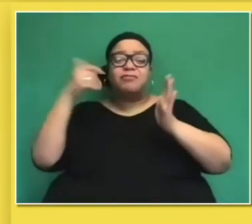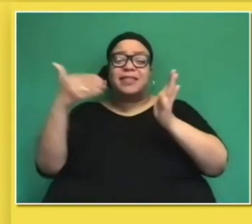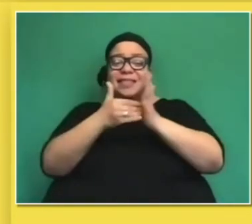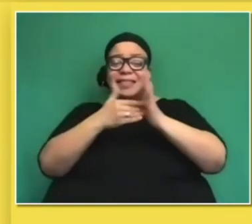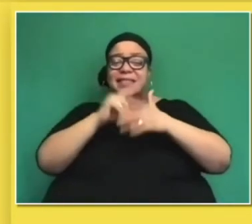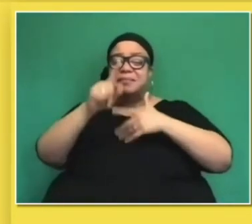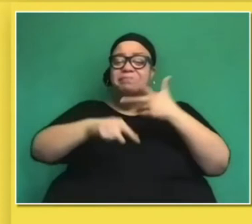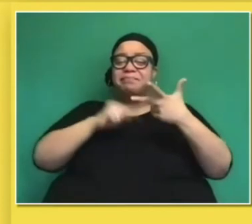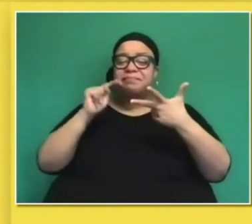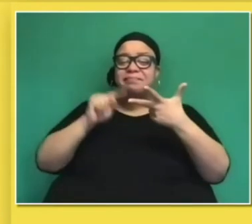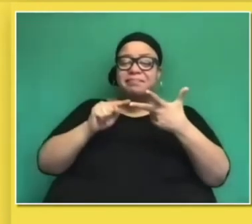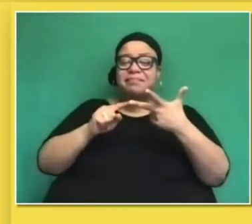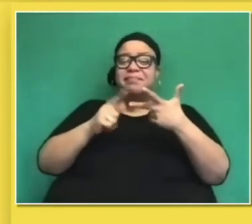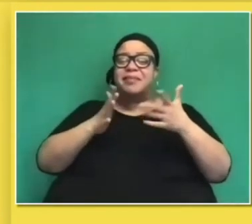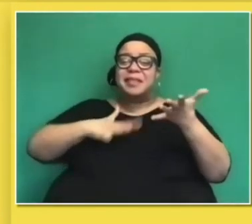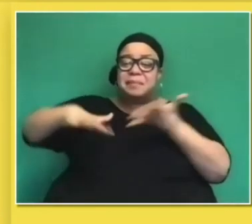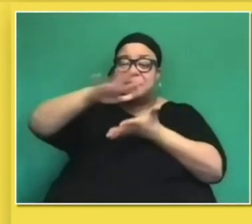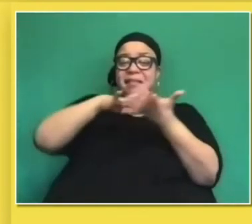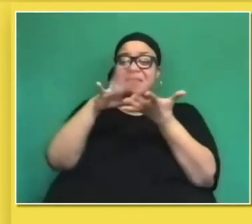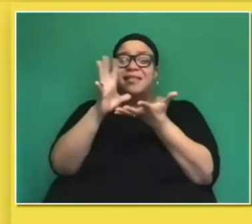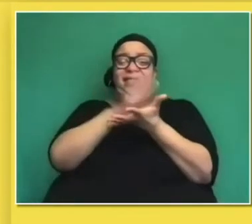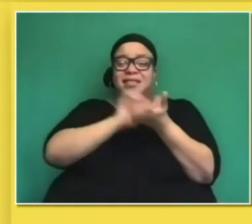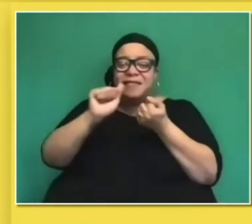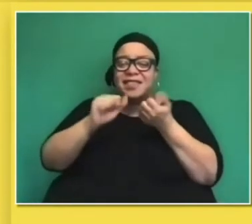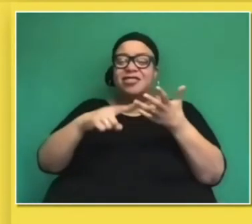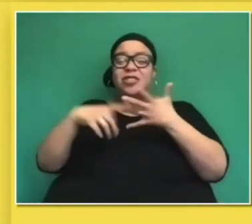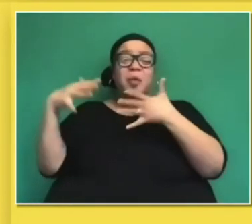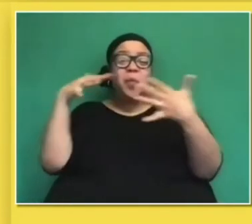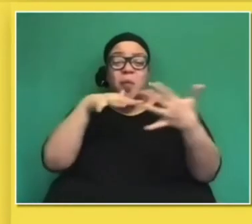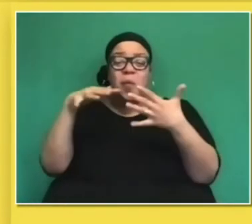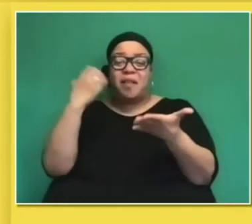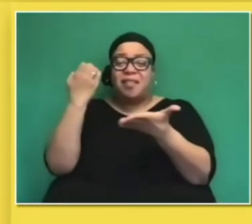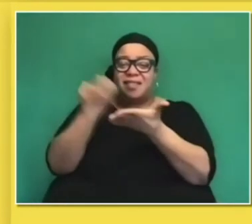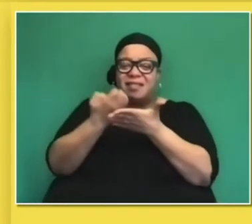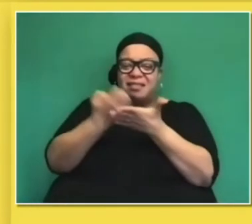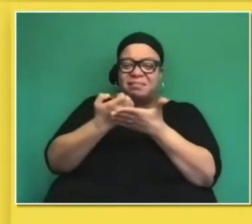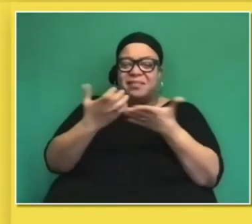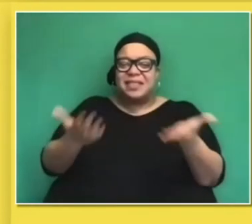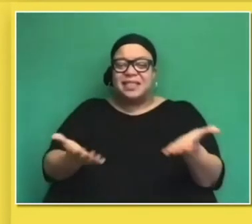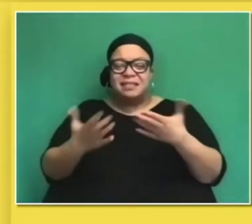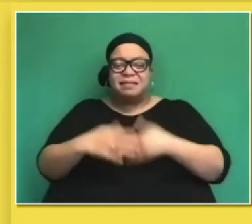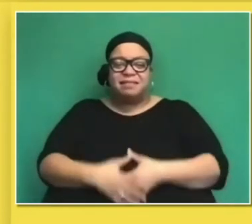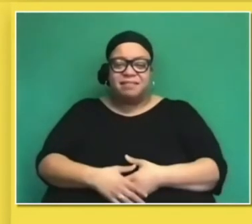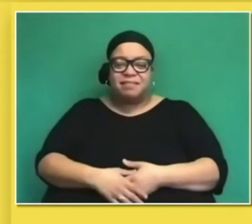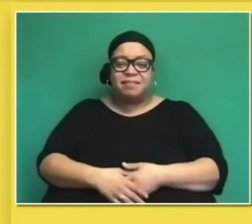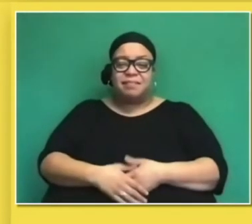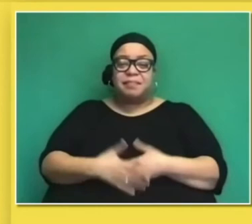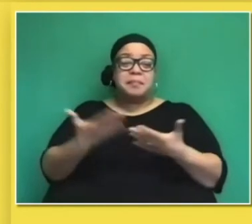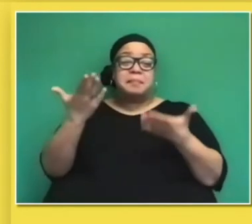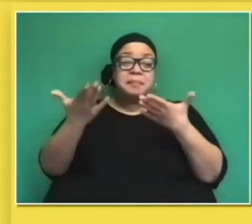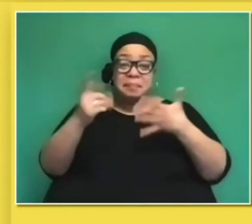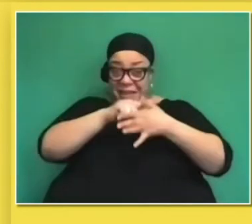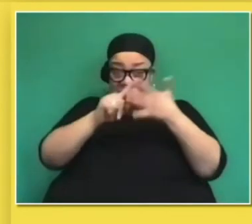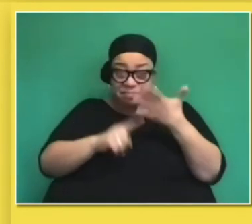healing can come in this nation, because if justice comes, healing is present.